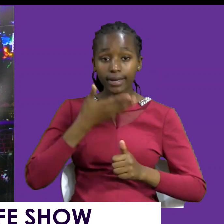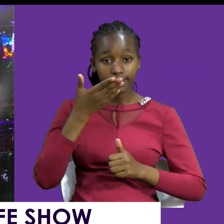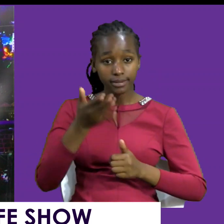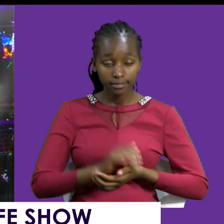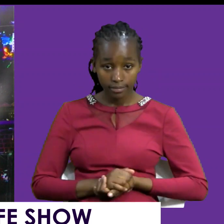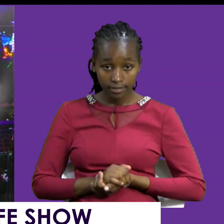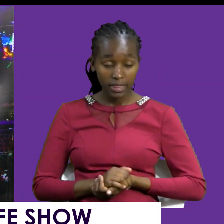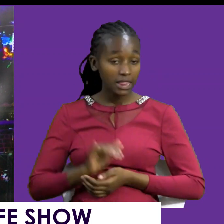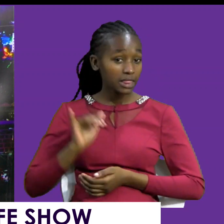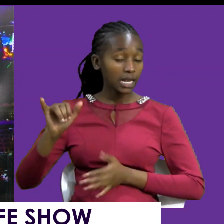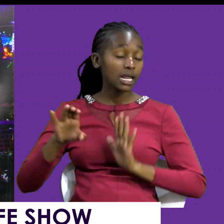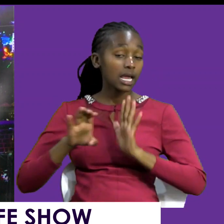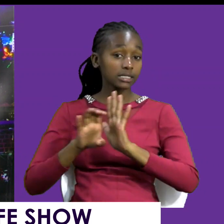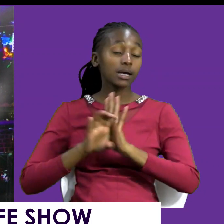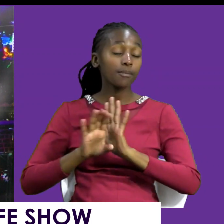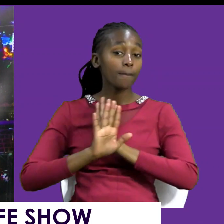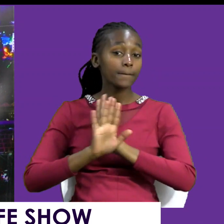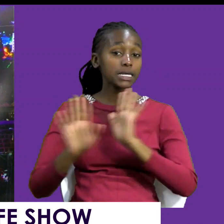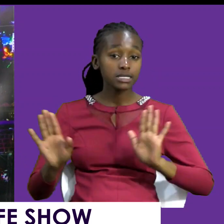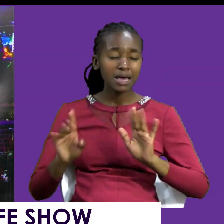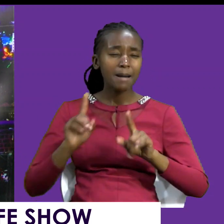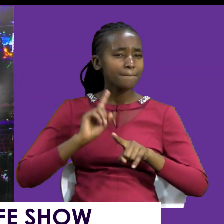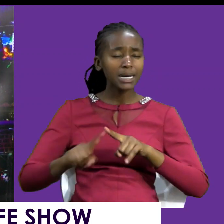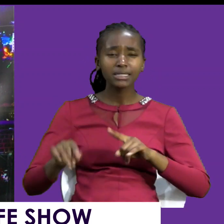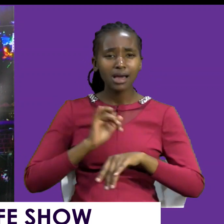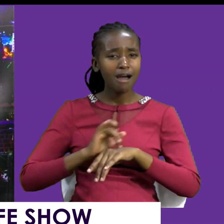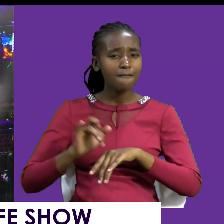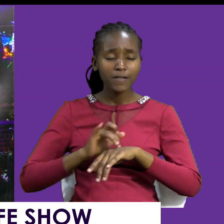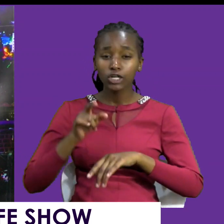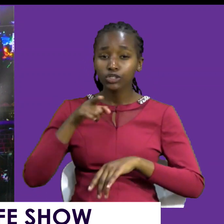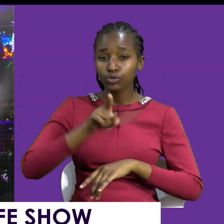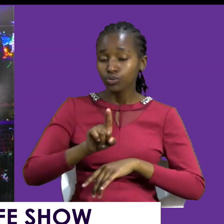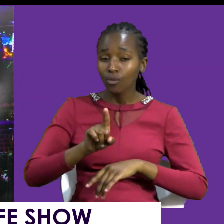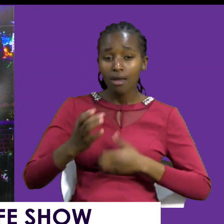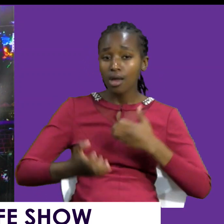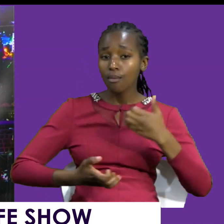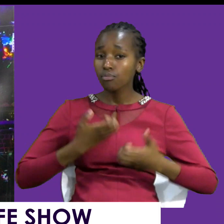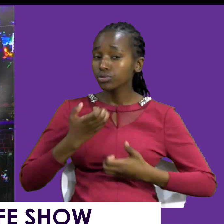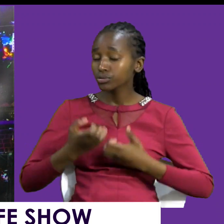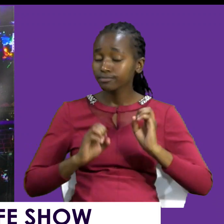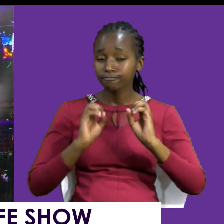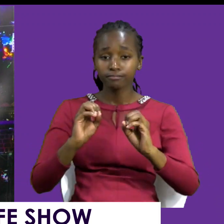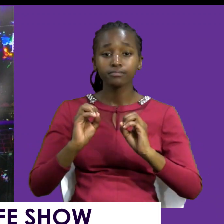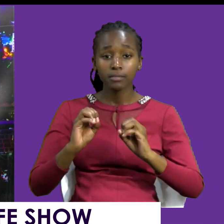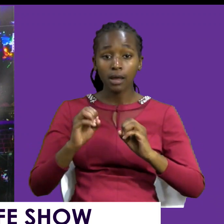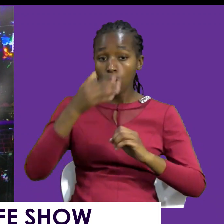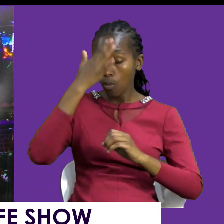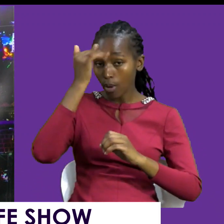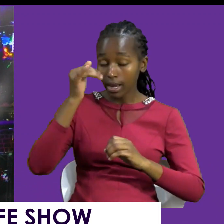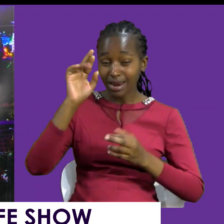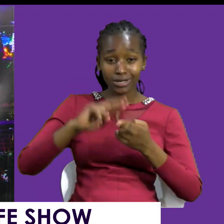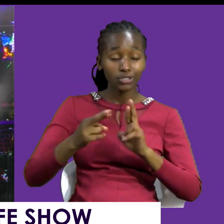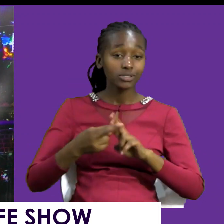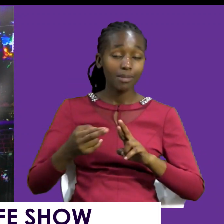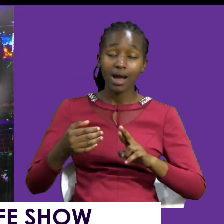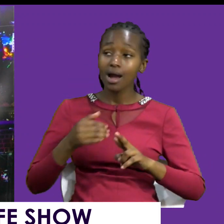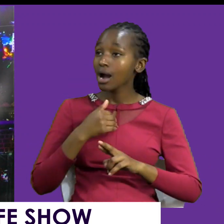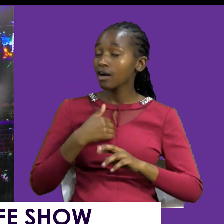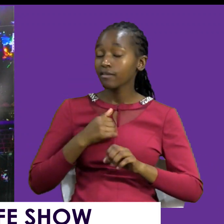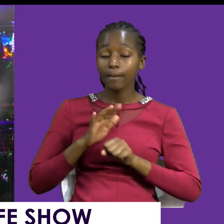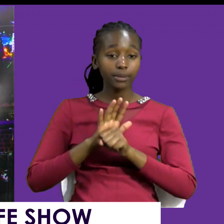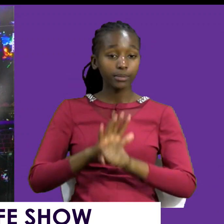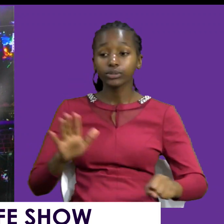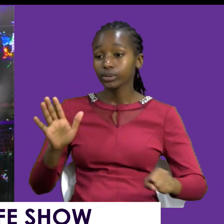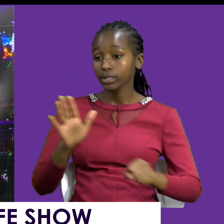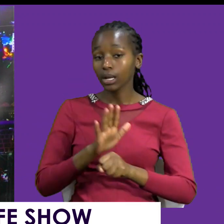And that will not load the emotion on you, because relationships are full of manipulation.